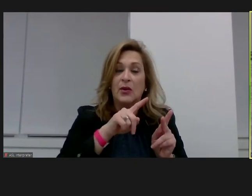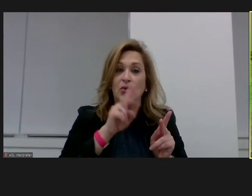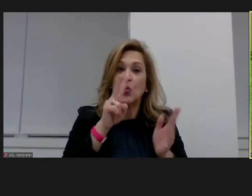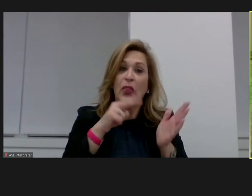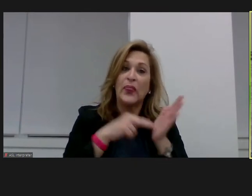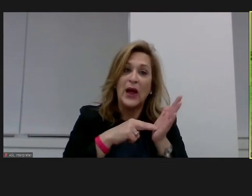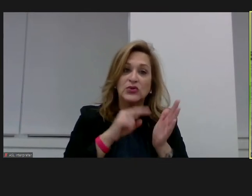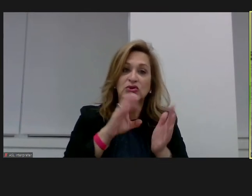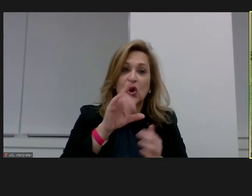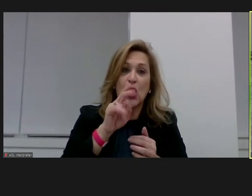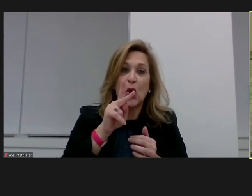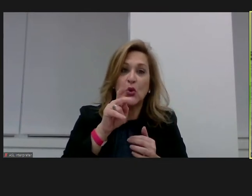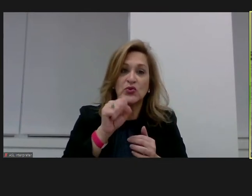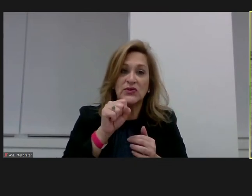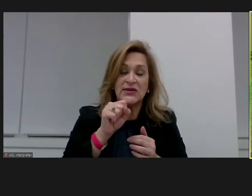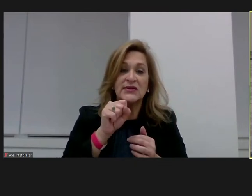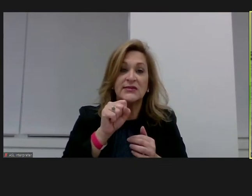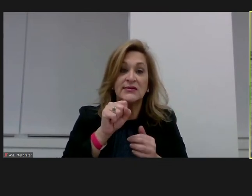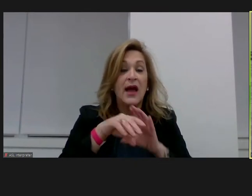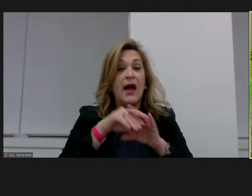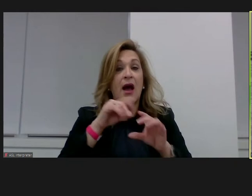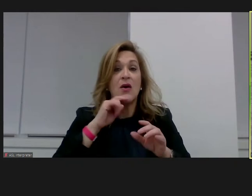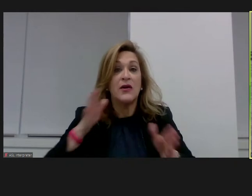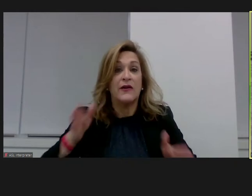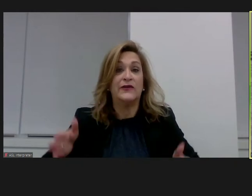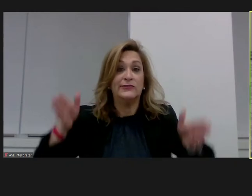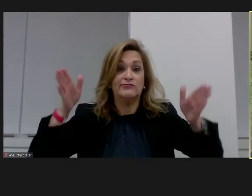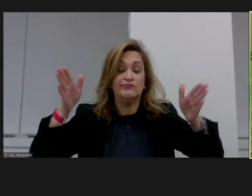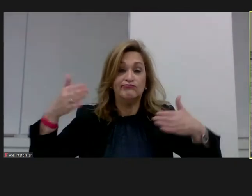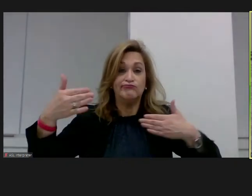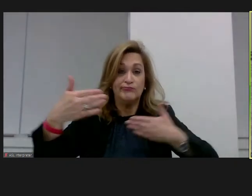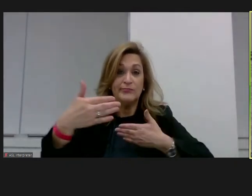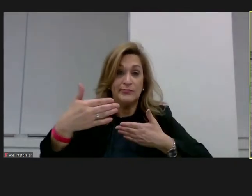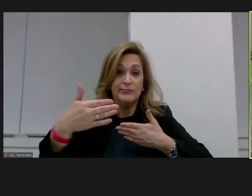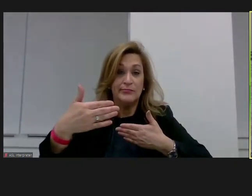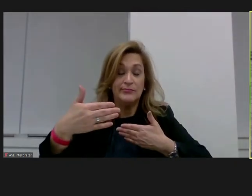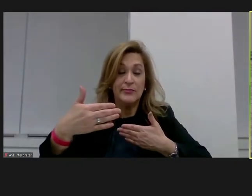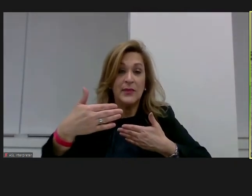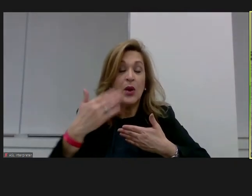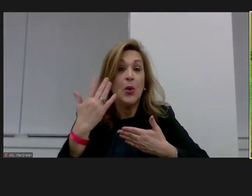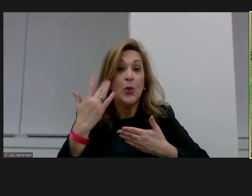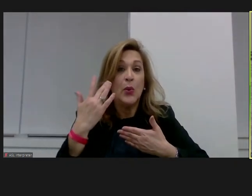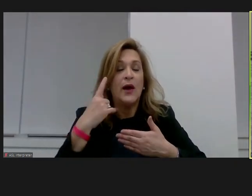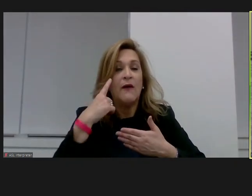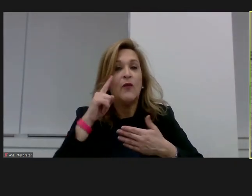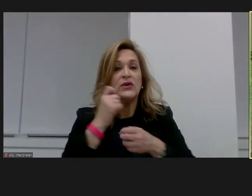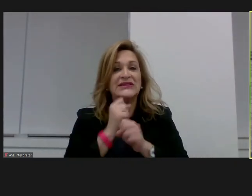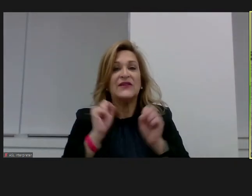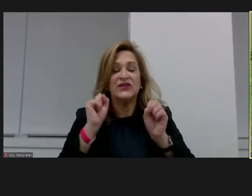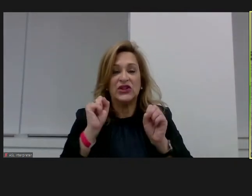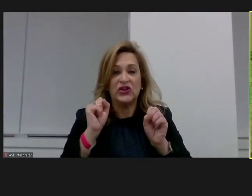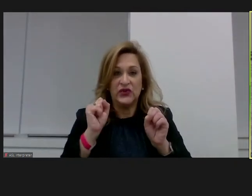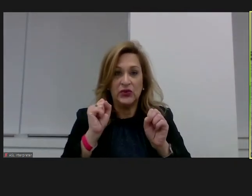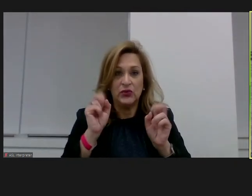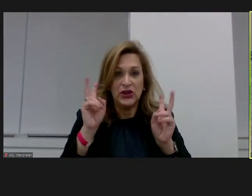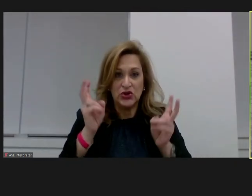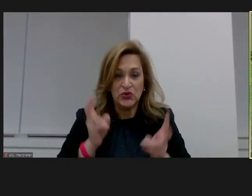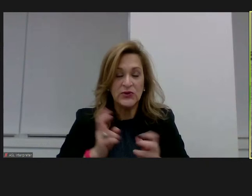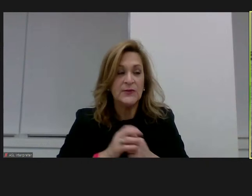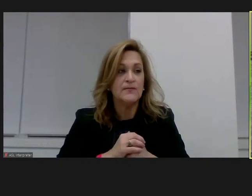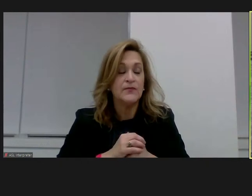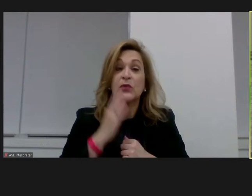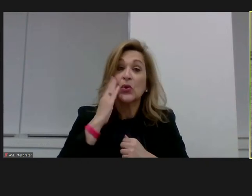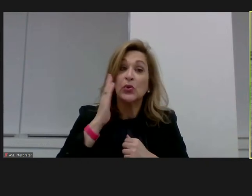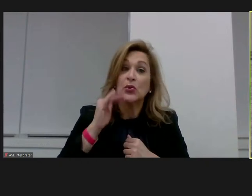if they're perceived to be someone relative to the revenue question, which is one of the most volatile issues in this city.